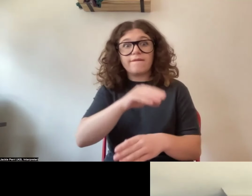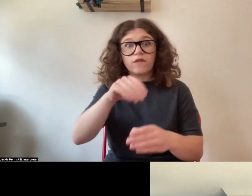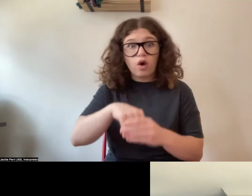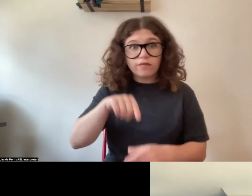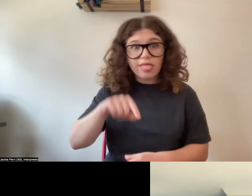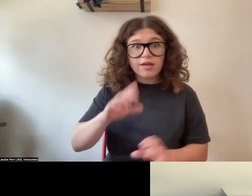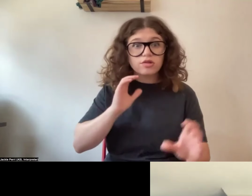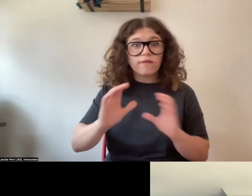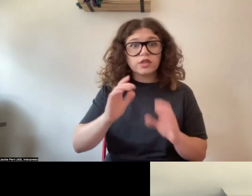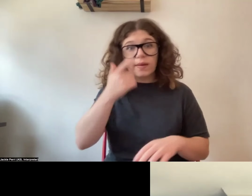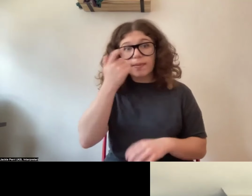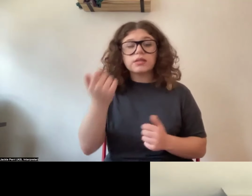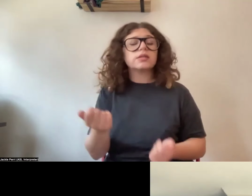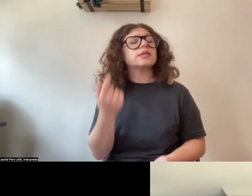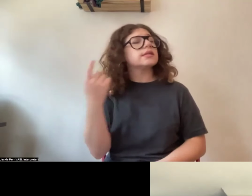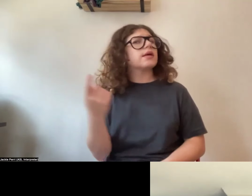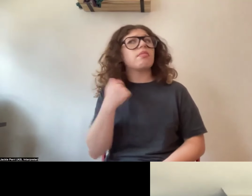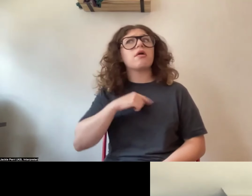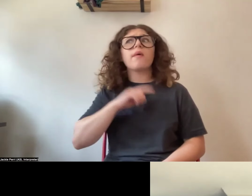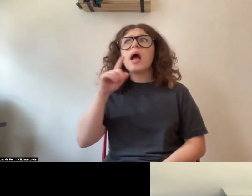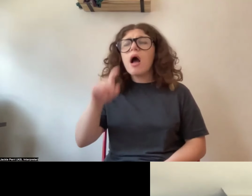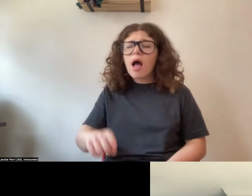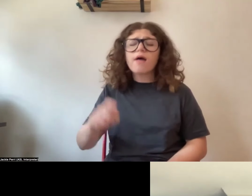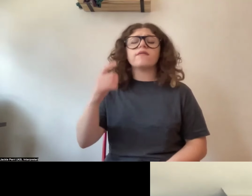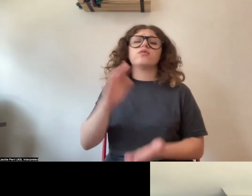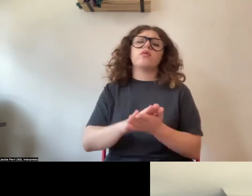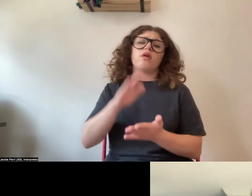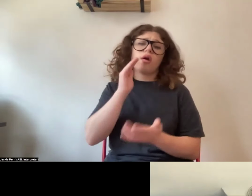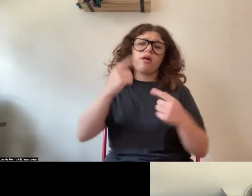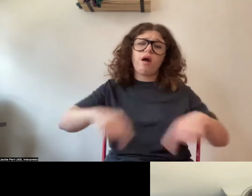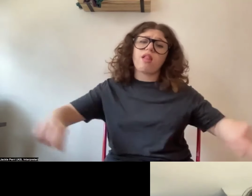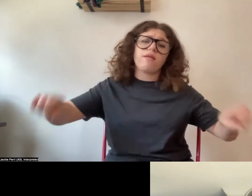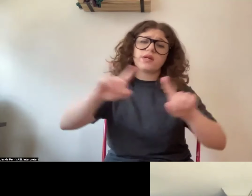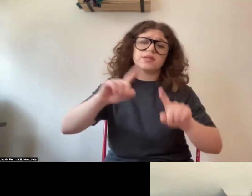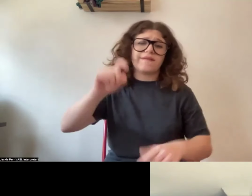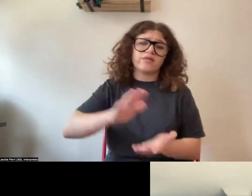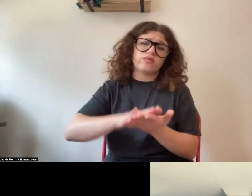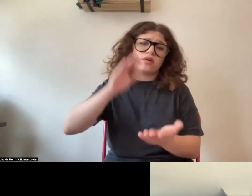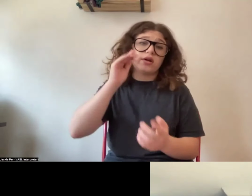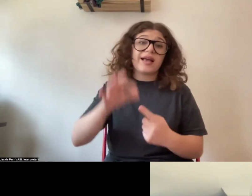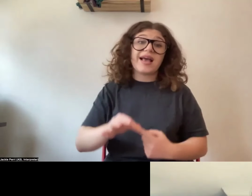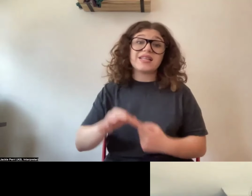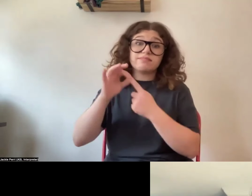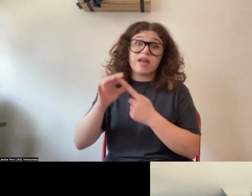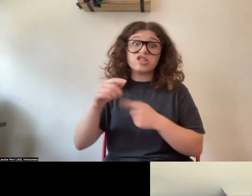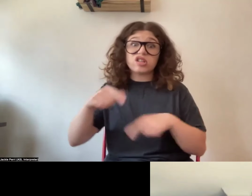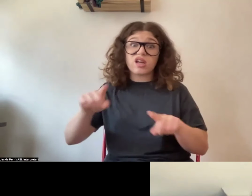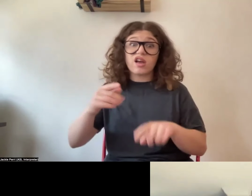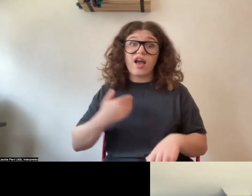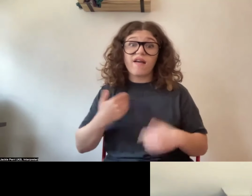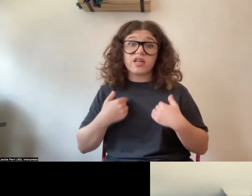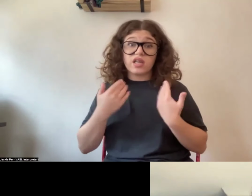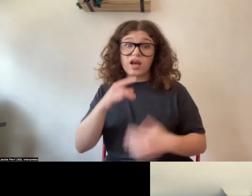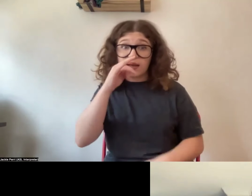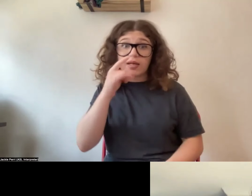aprender, we all especialmente los must que learn, tenemos niños especially pequeños y no saber those who cómo have interactuar con young ellos. kids and Muchas veces we don't pues